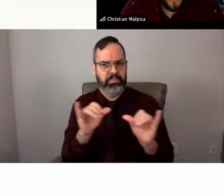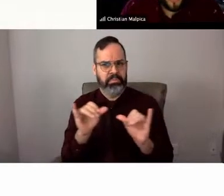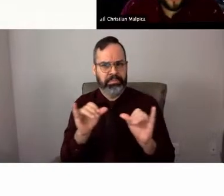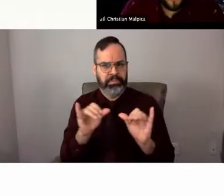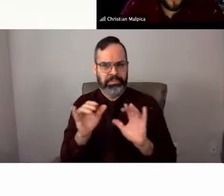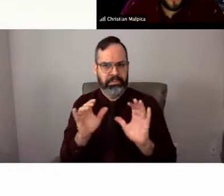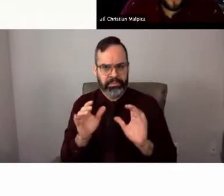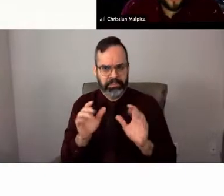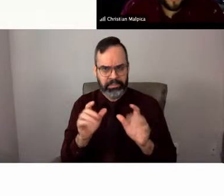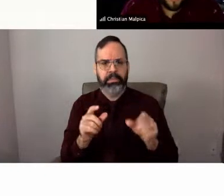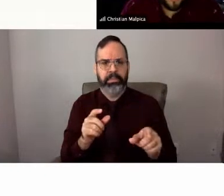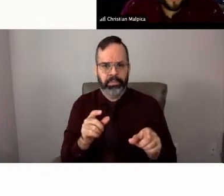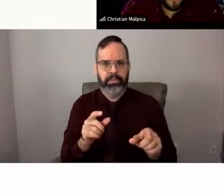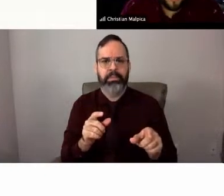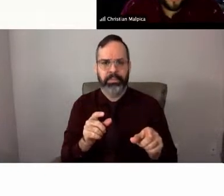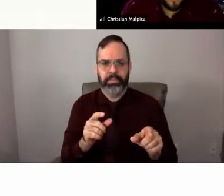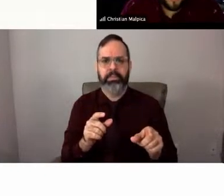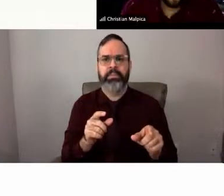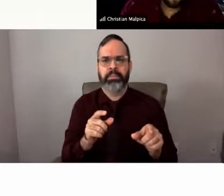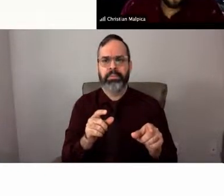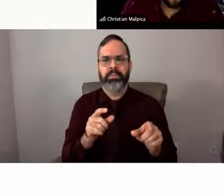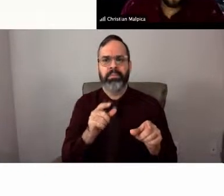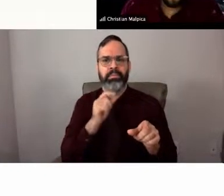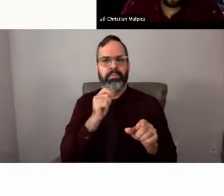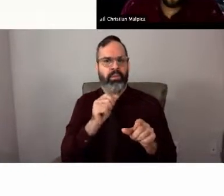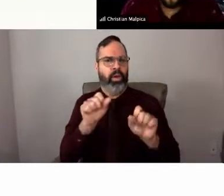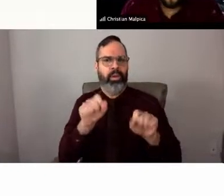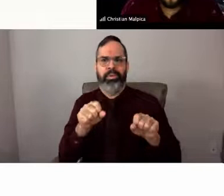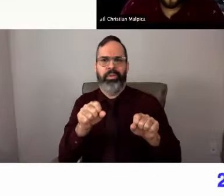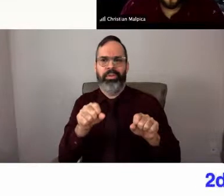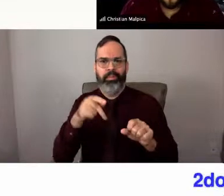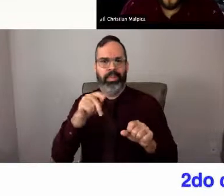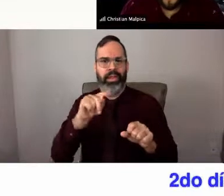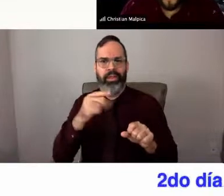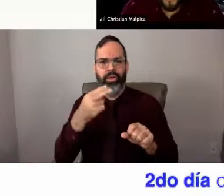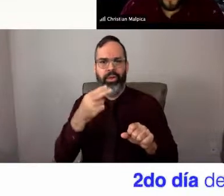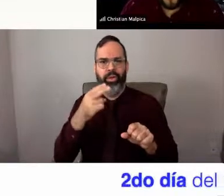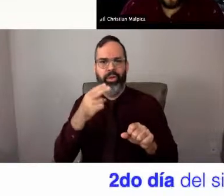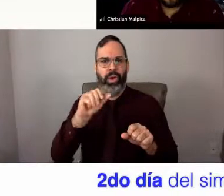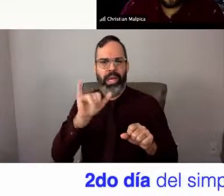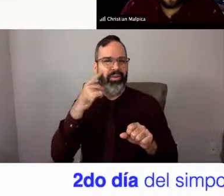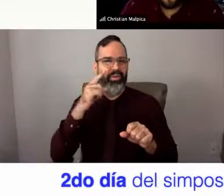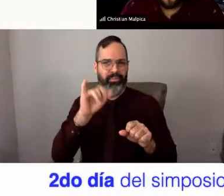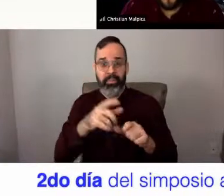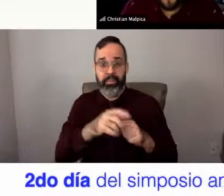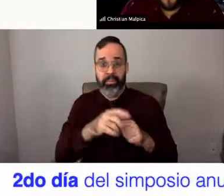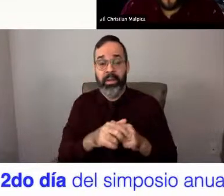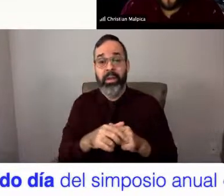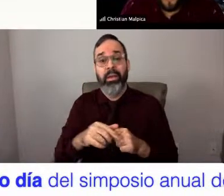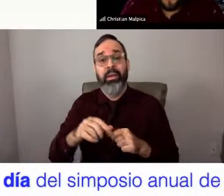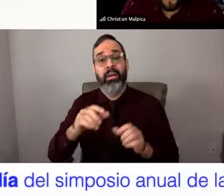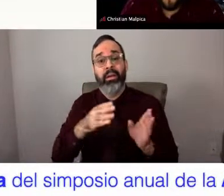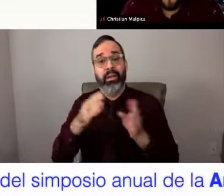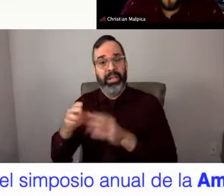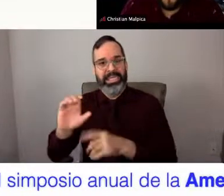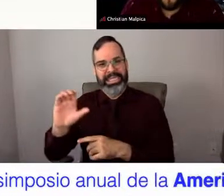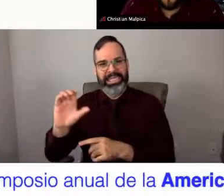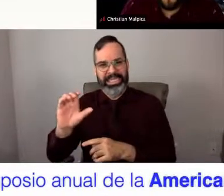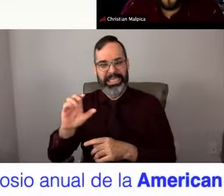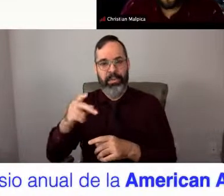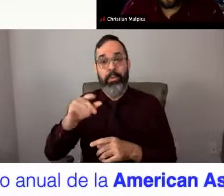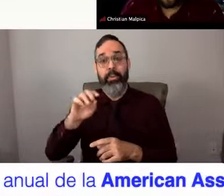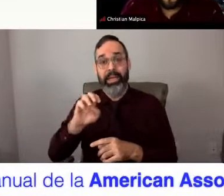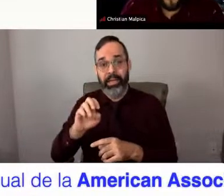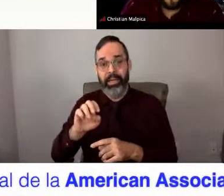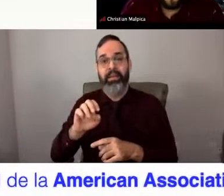can say connexin 43 hemichannel is not a potential pathway for polyamine uptake. If you see figure C, we use a polyamine transport inhibitor